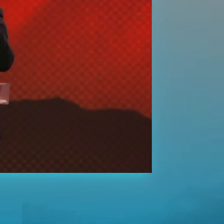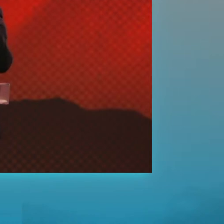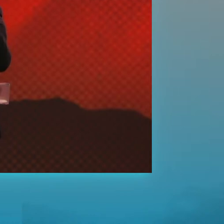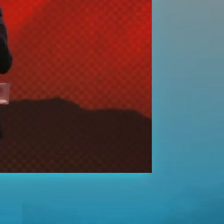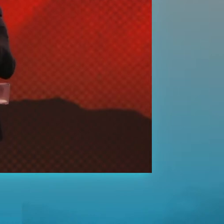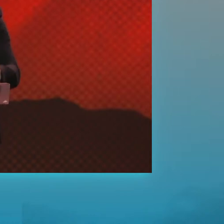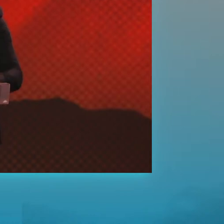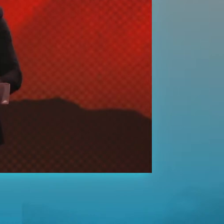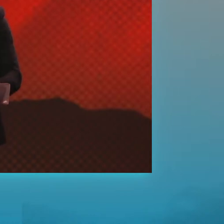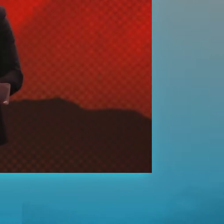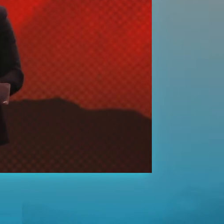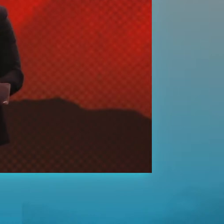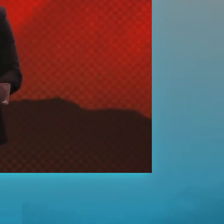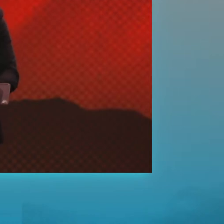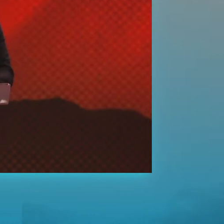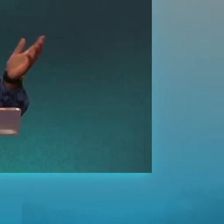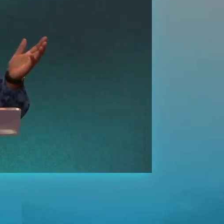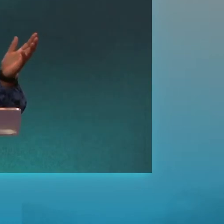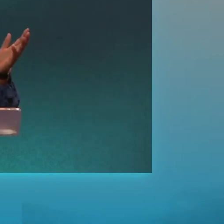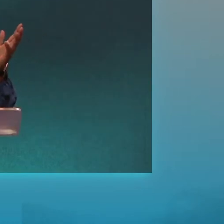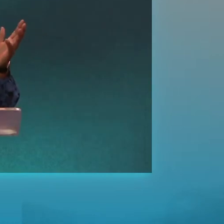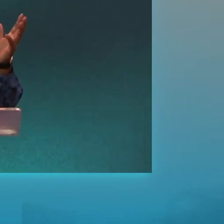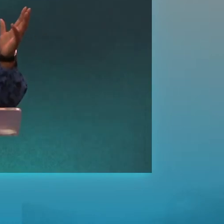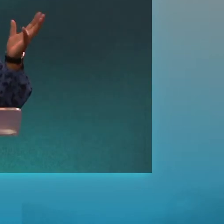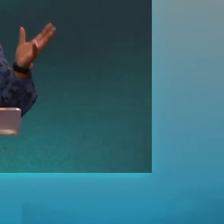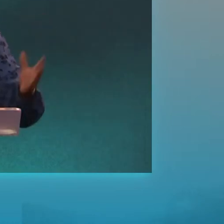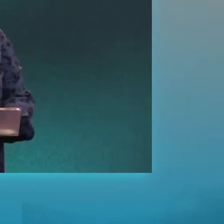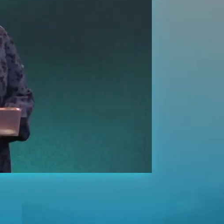Who is holding up the moon?